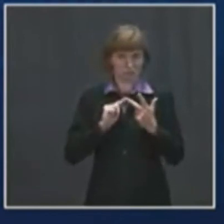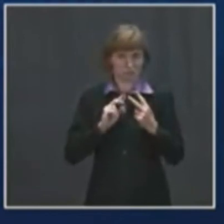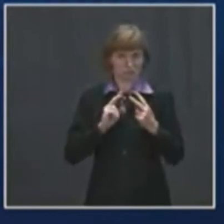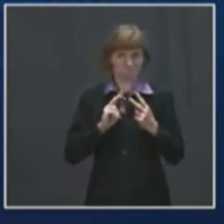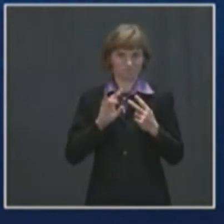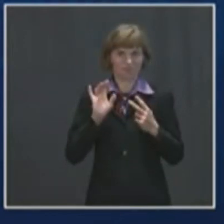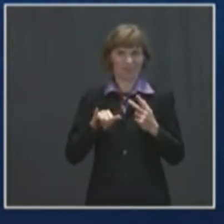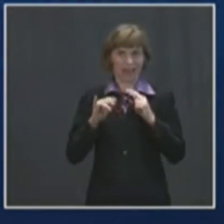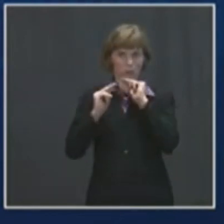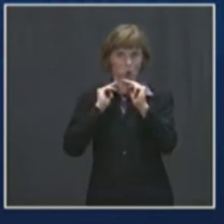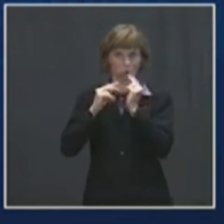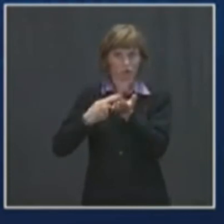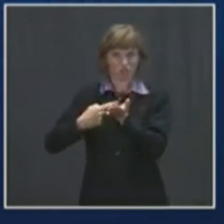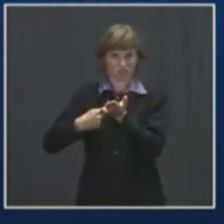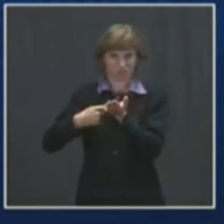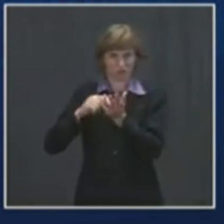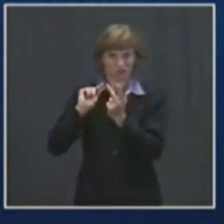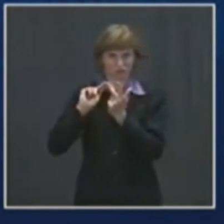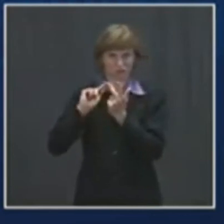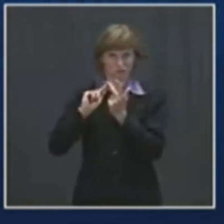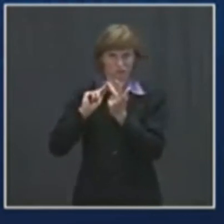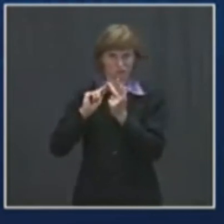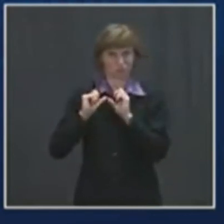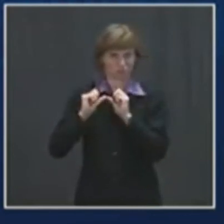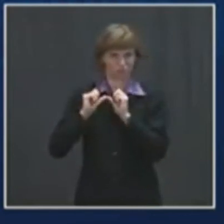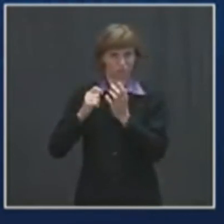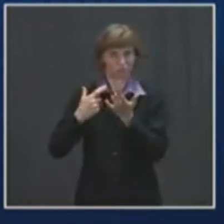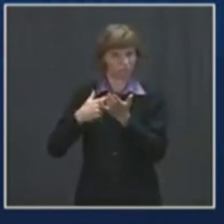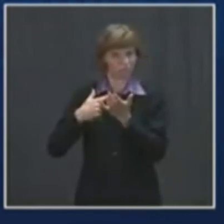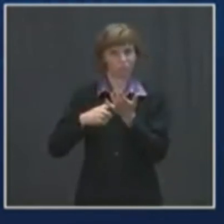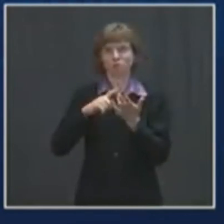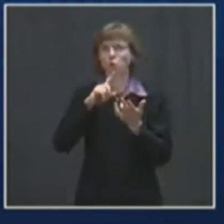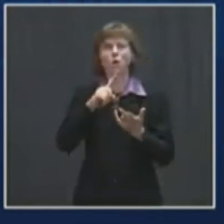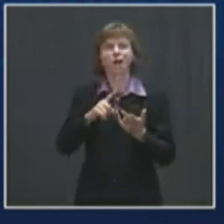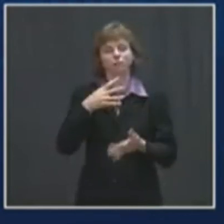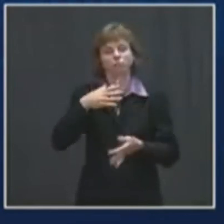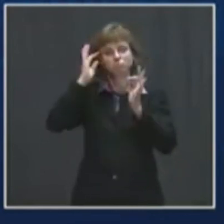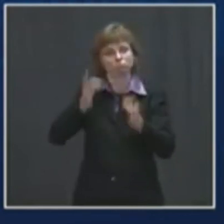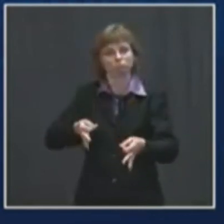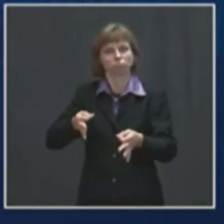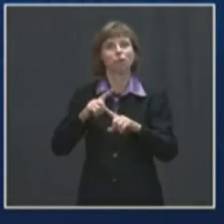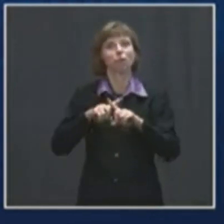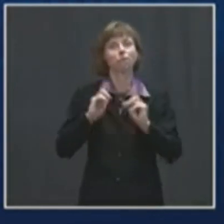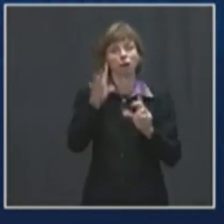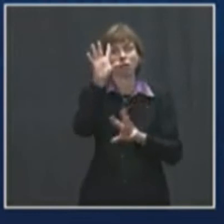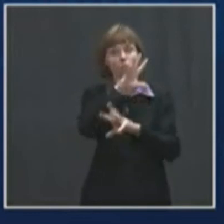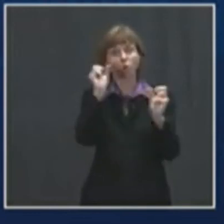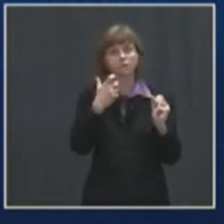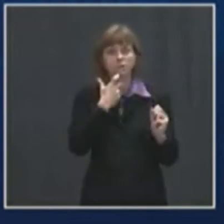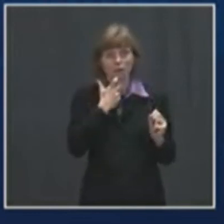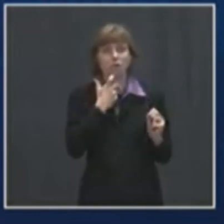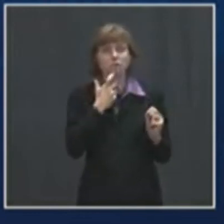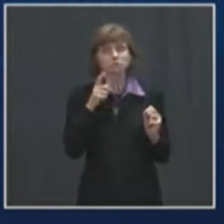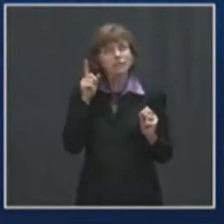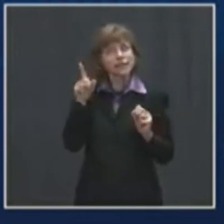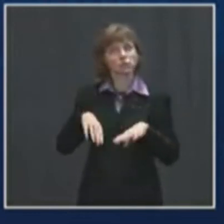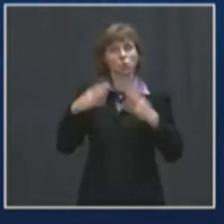discussion in negotiations that are ongoing. There hasn't been a conclusion, but as the president has said, he is open to that